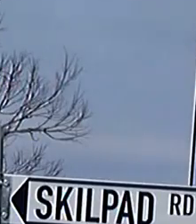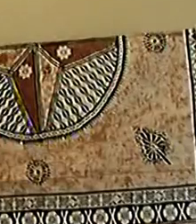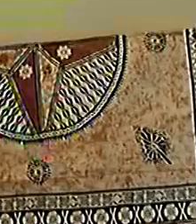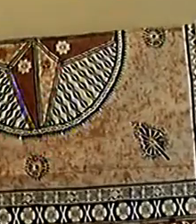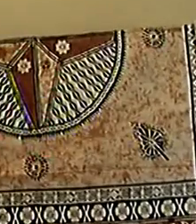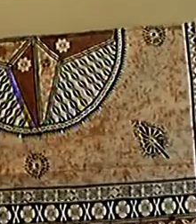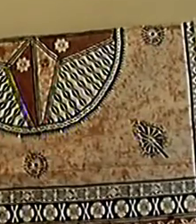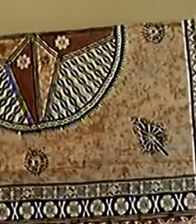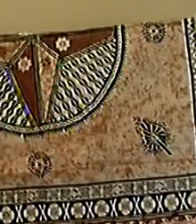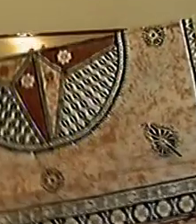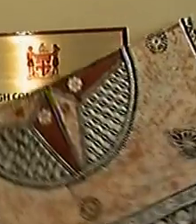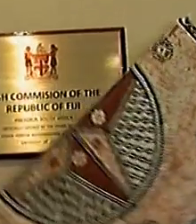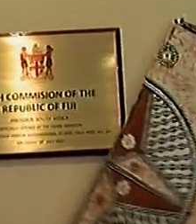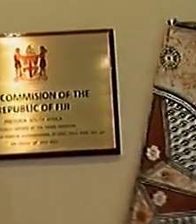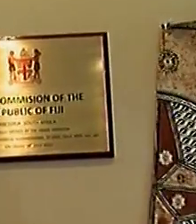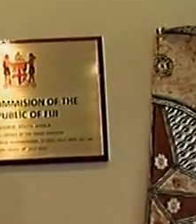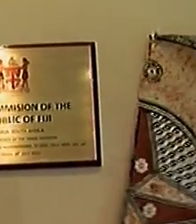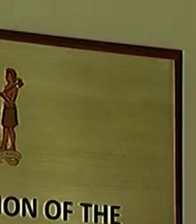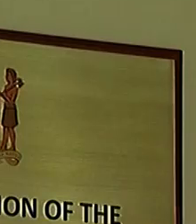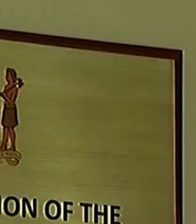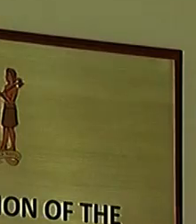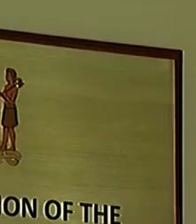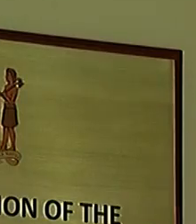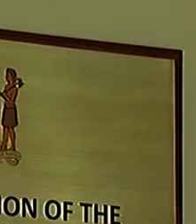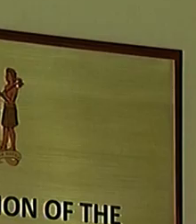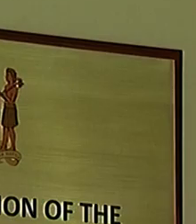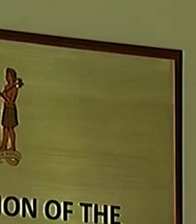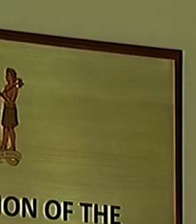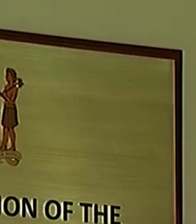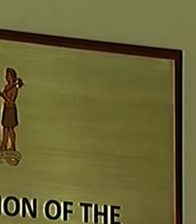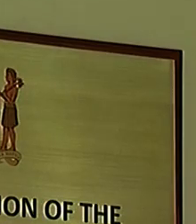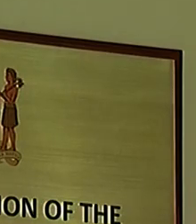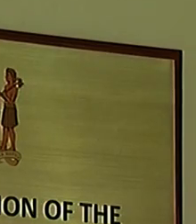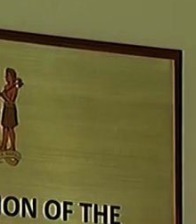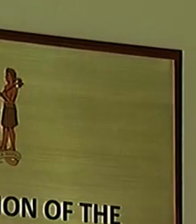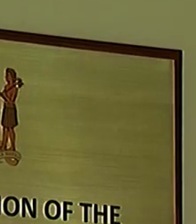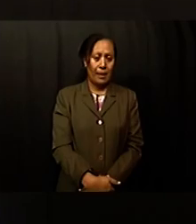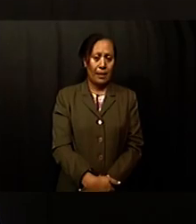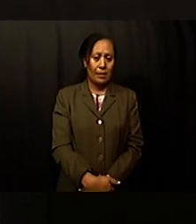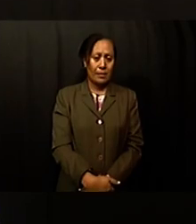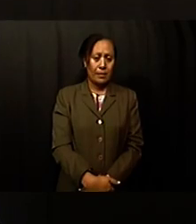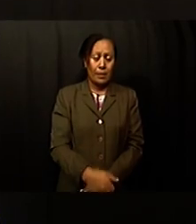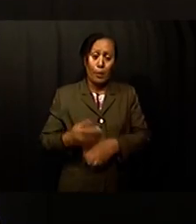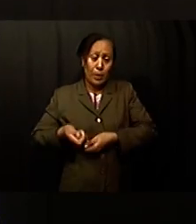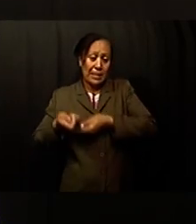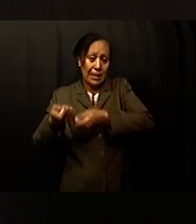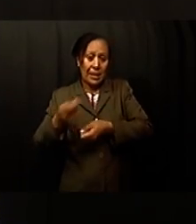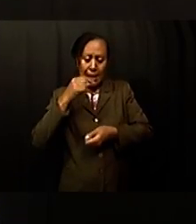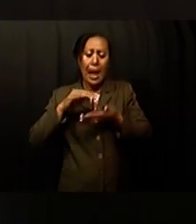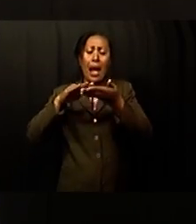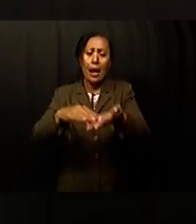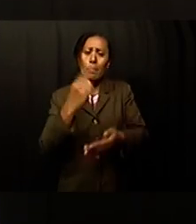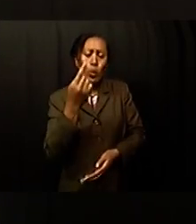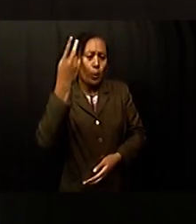South Africa was officially opened by the Prime Minister Commodore Voreqe Bainimarama last week. Breastfeeding can help